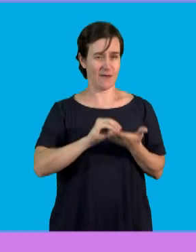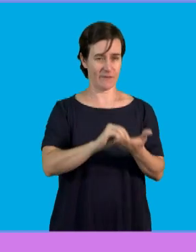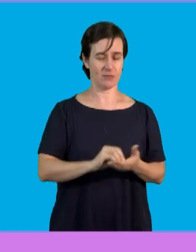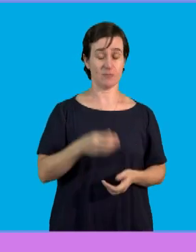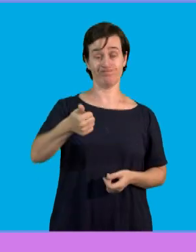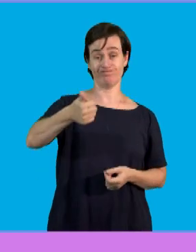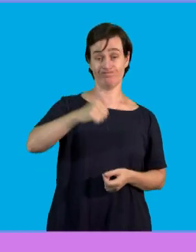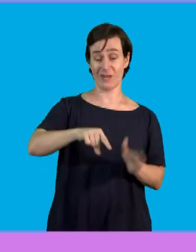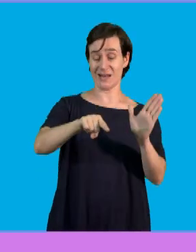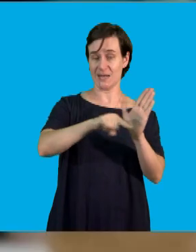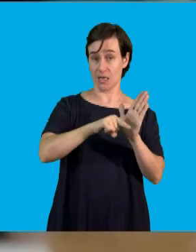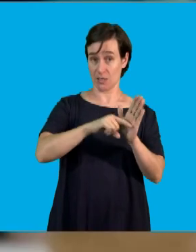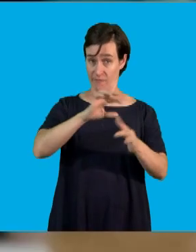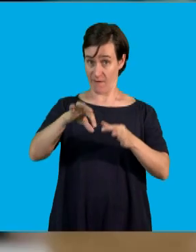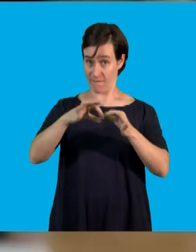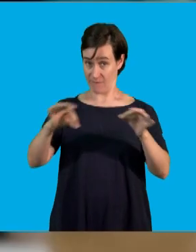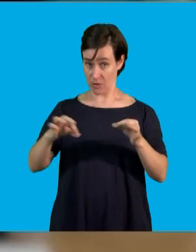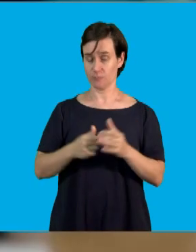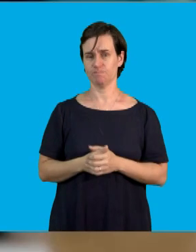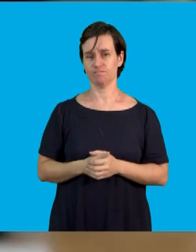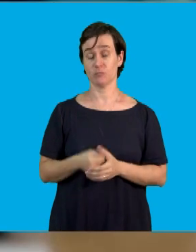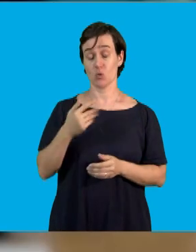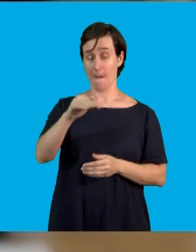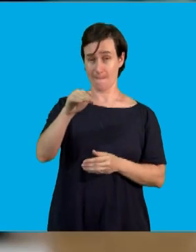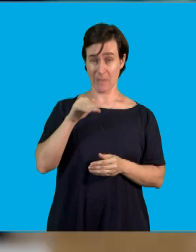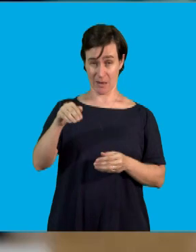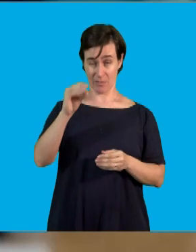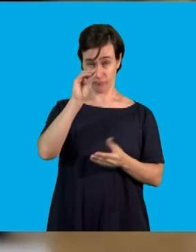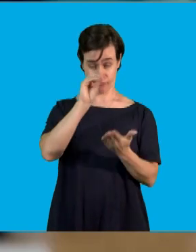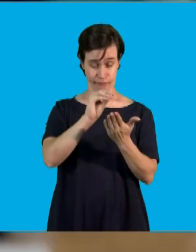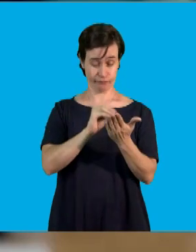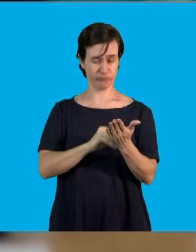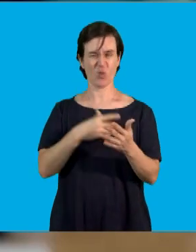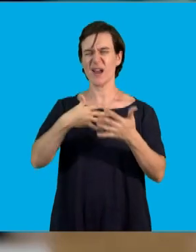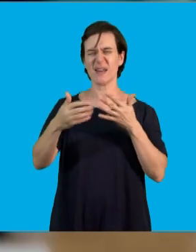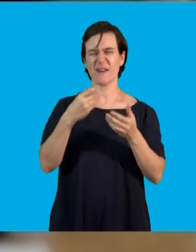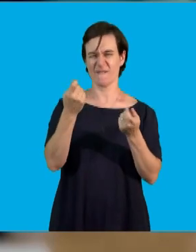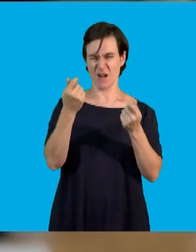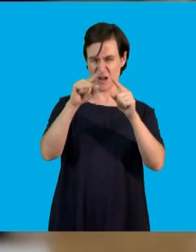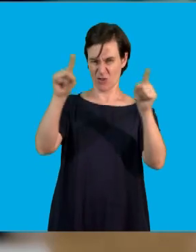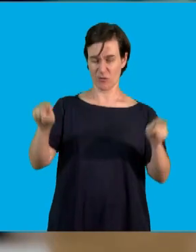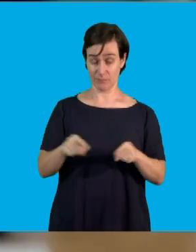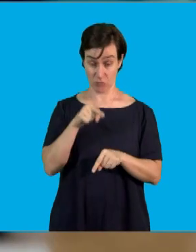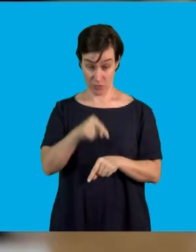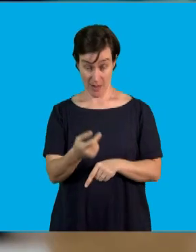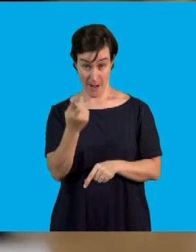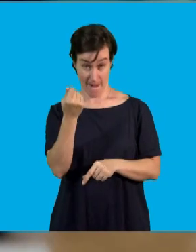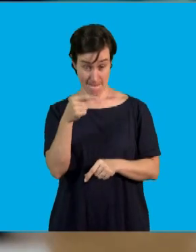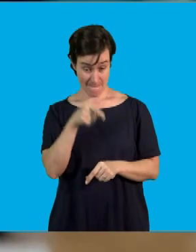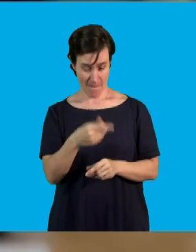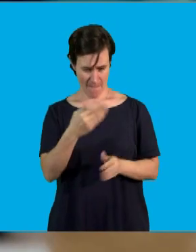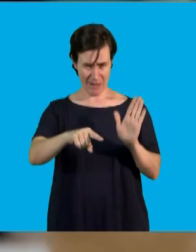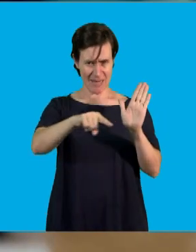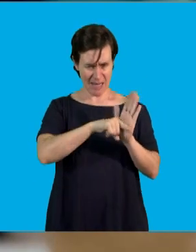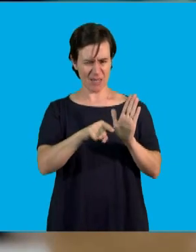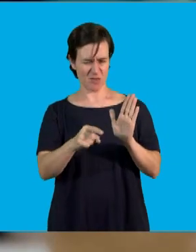negative value. So when in your banking statement or in any financial document, there's an amount that appears to be